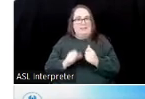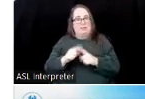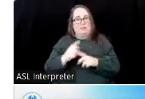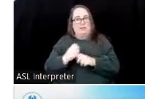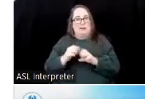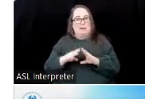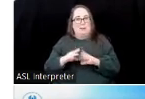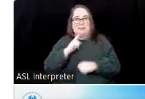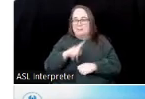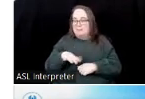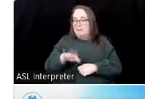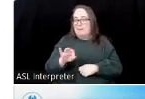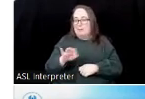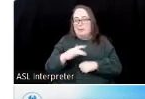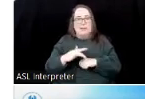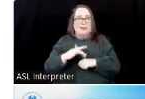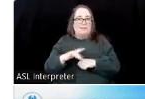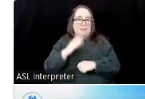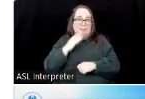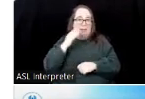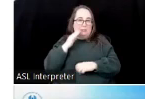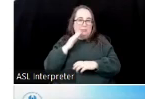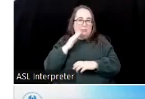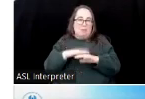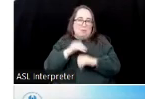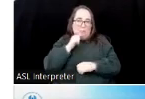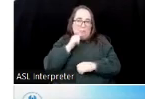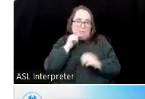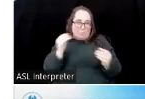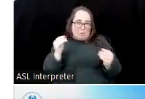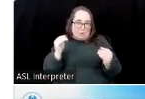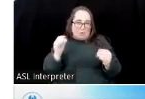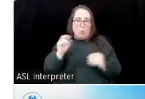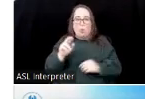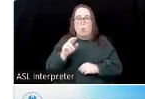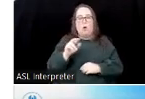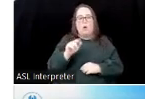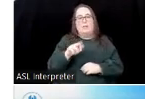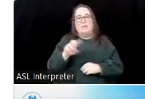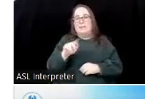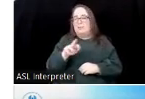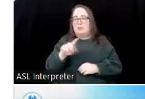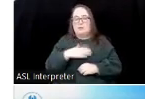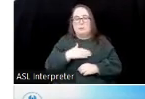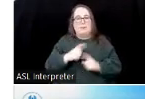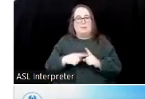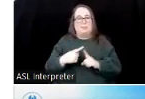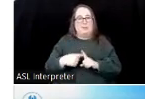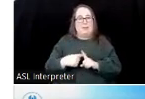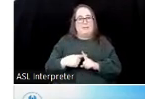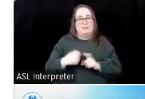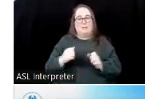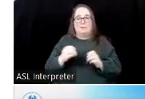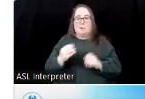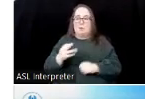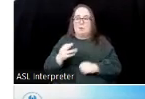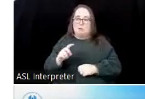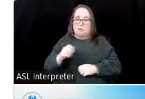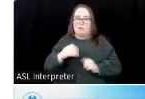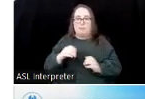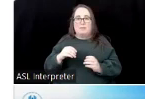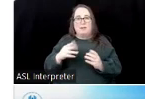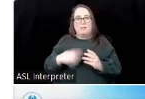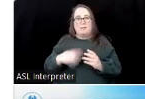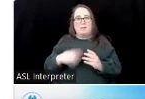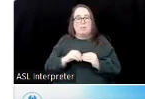actually finding available housing on the private market, or landlords who are willing to rent. And so HUD has actually provided